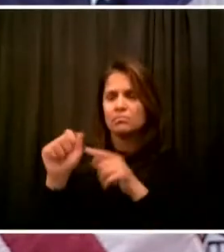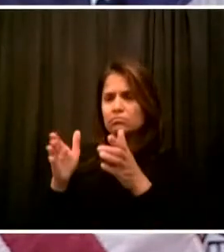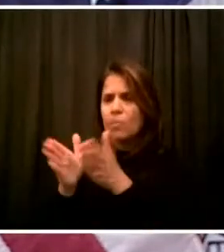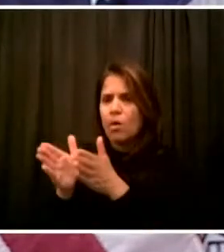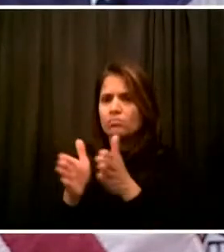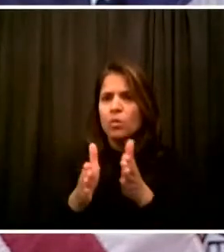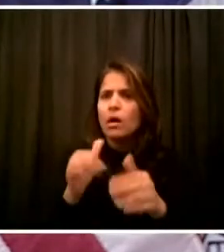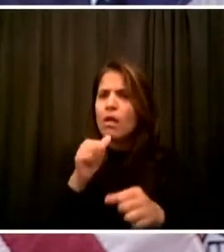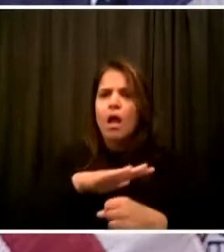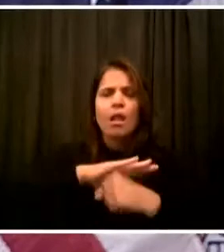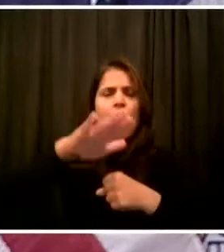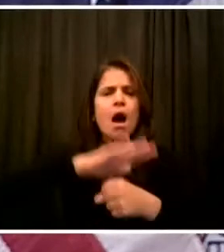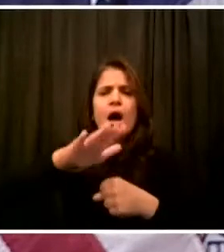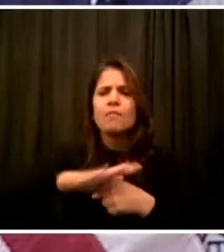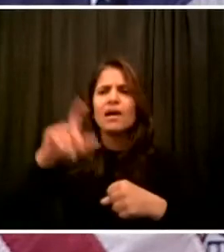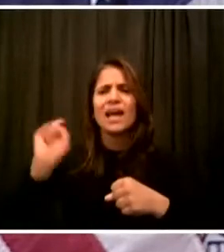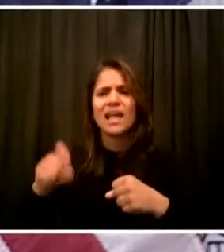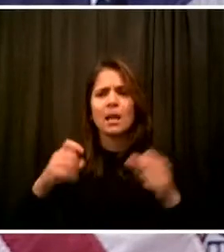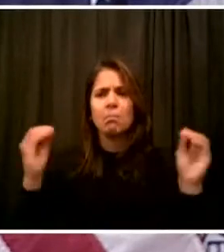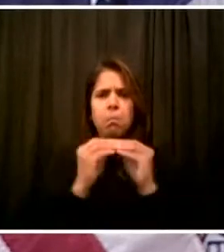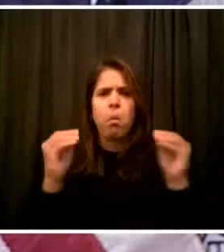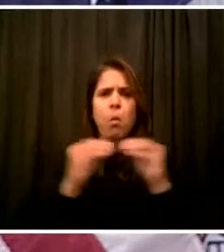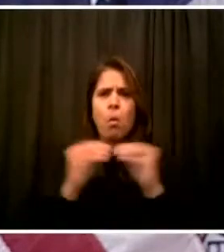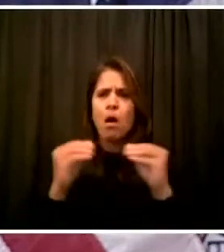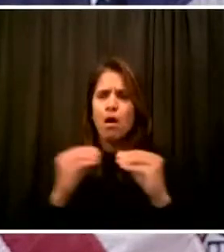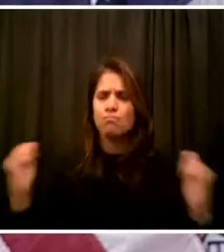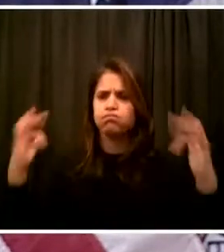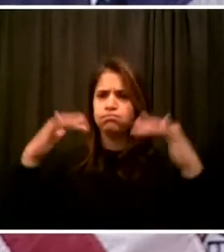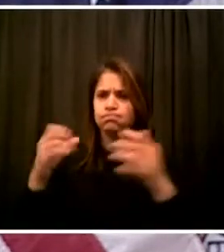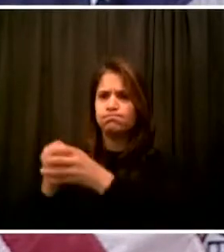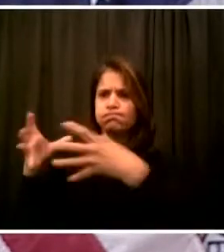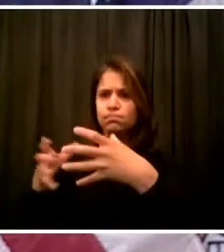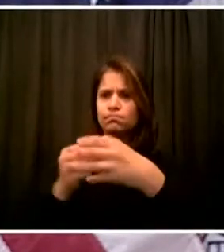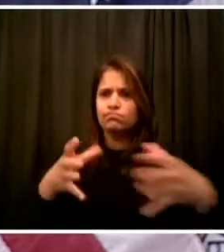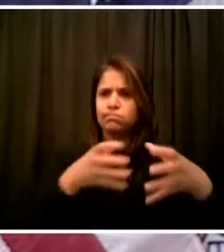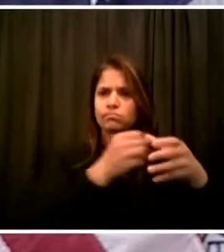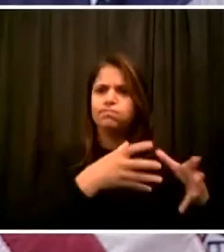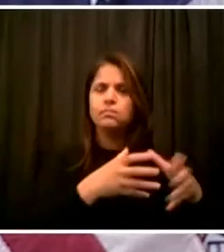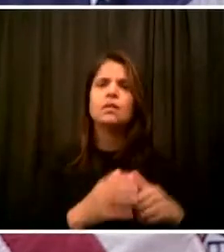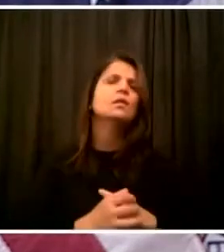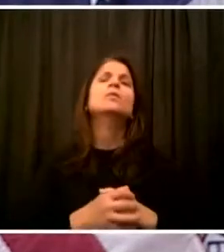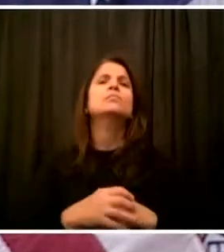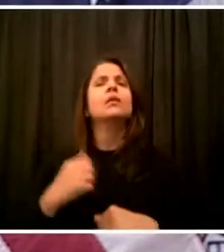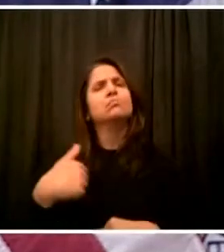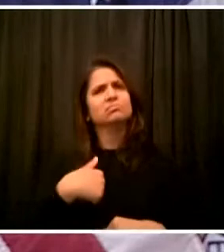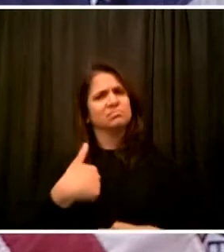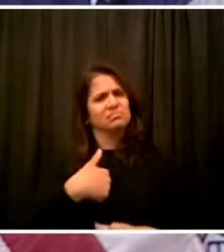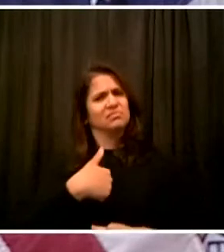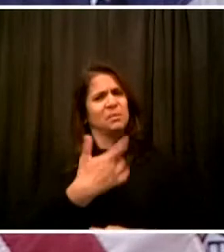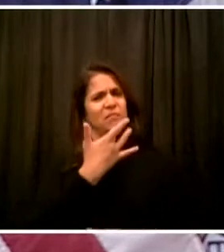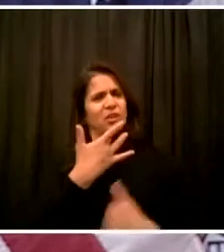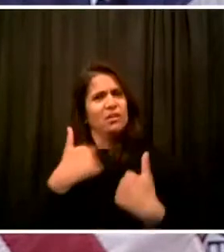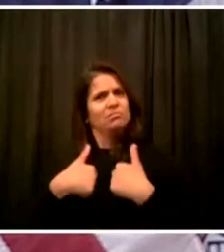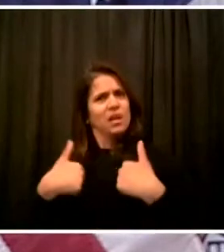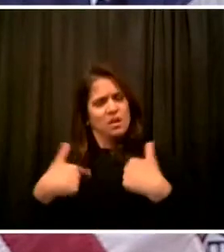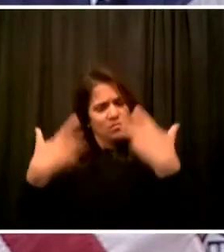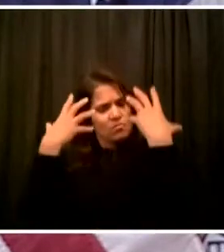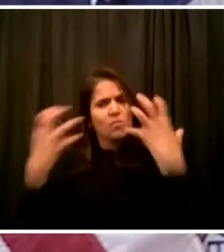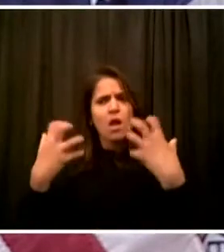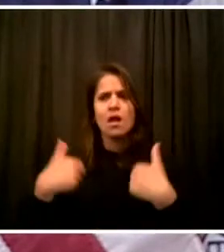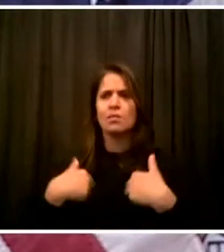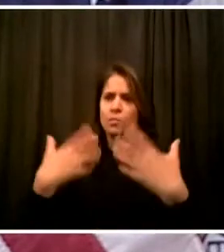much availability that you don't need to see people travel meaningful distances. But that's going to obviously